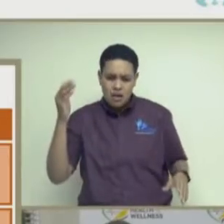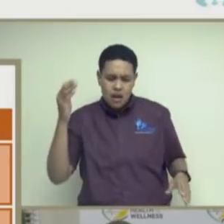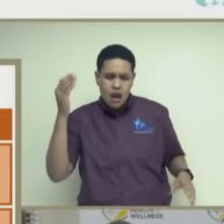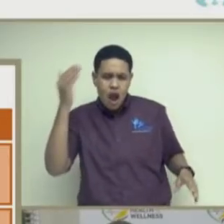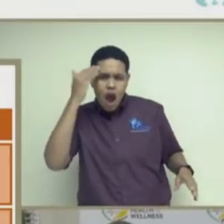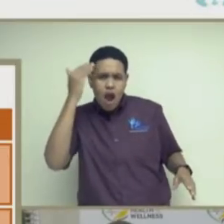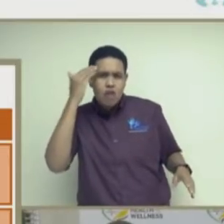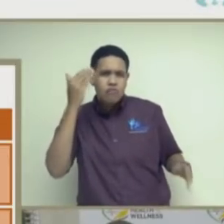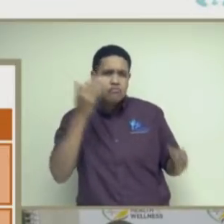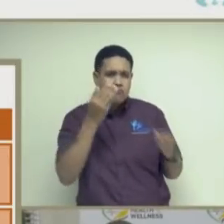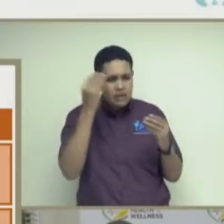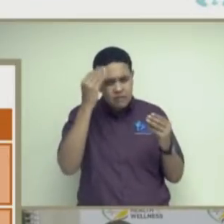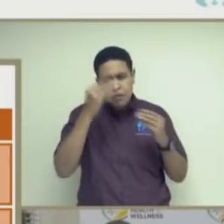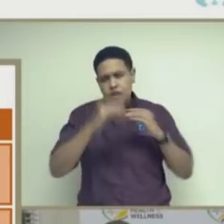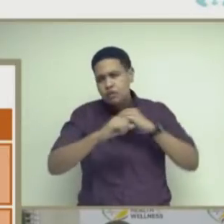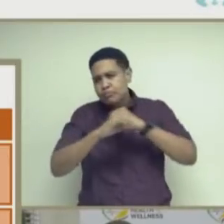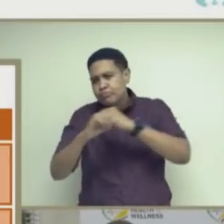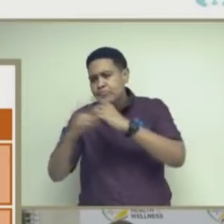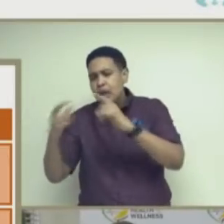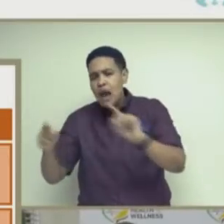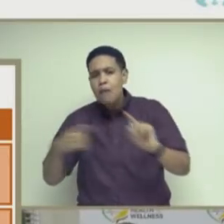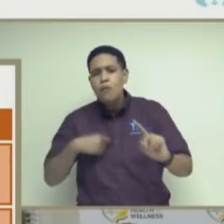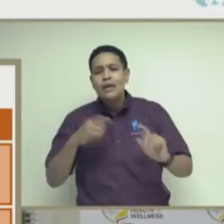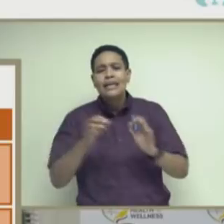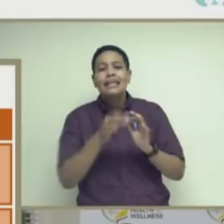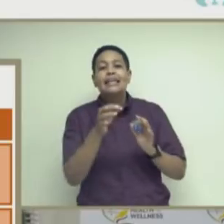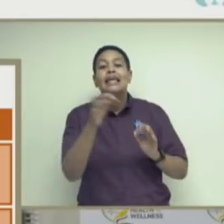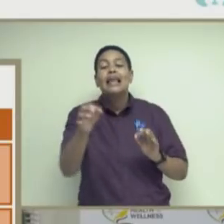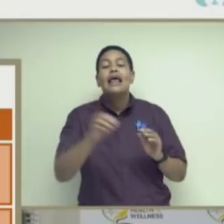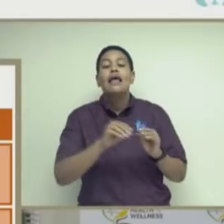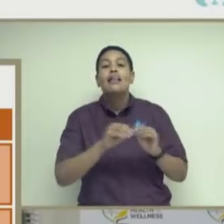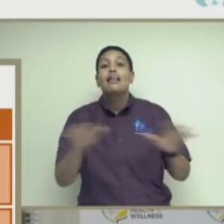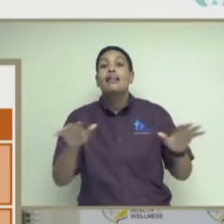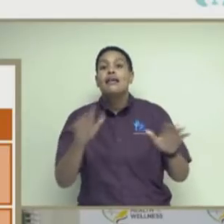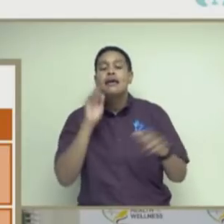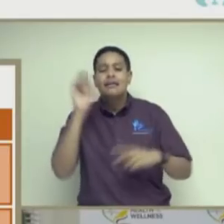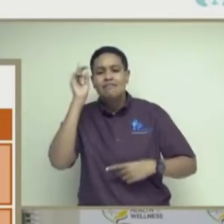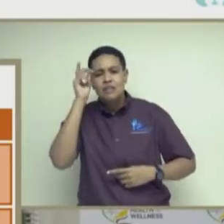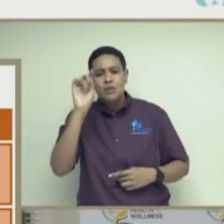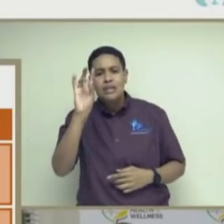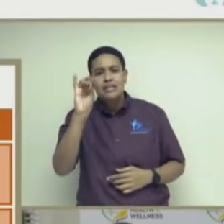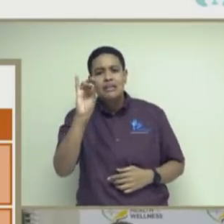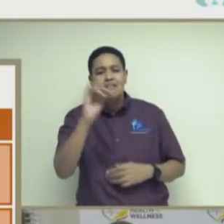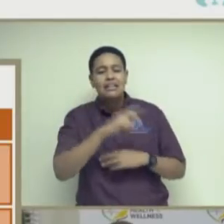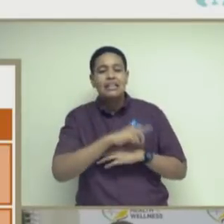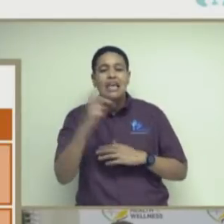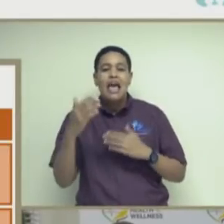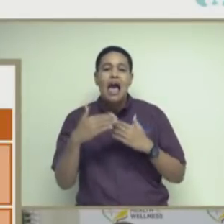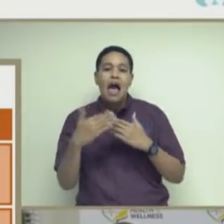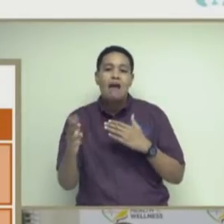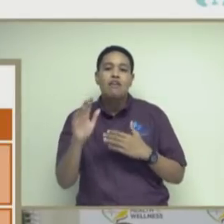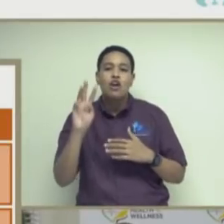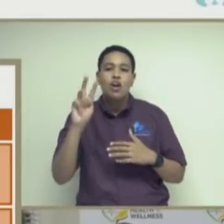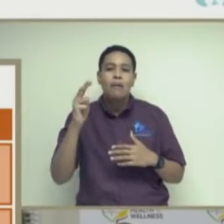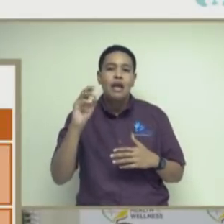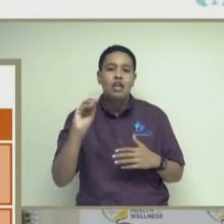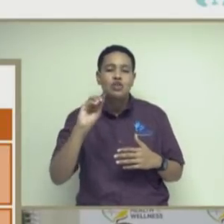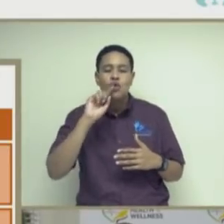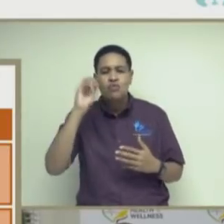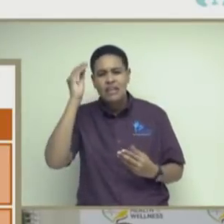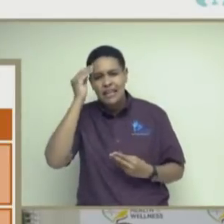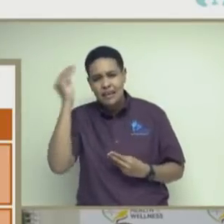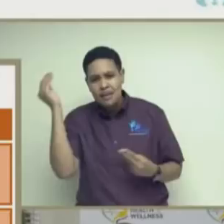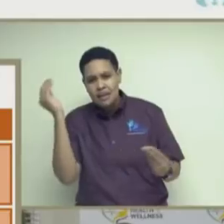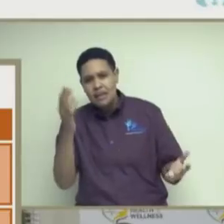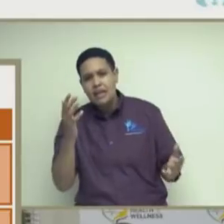we were able to delay the advent of the disease, where 70 days after the WHO alerted to